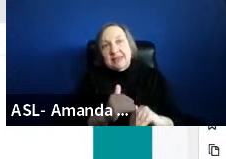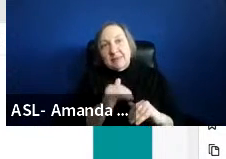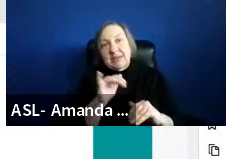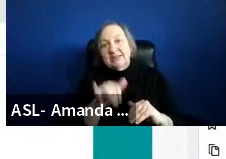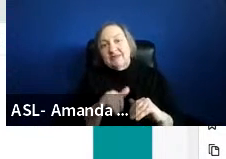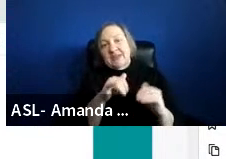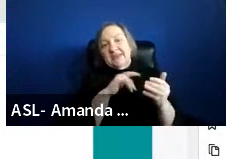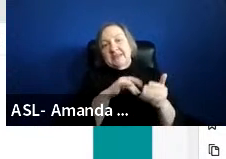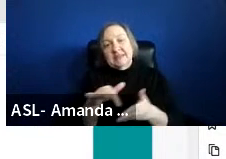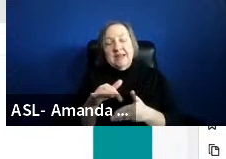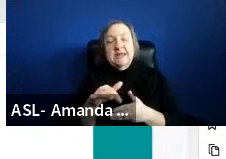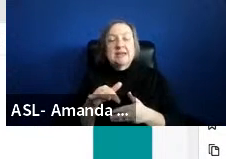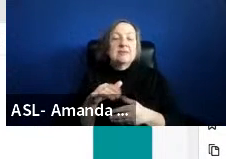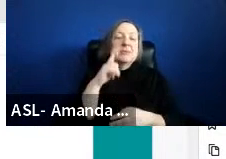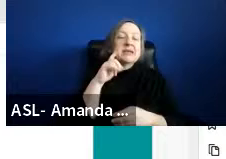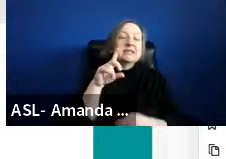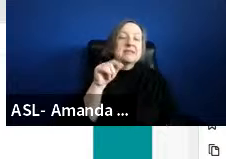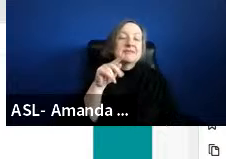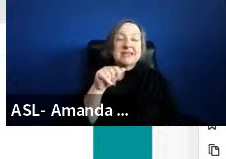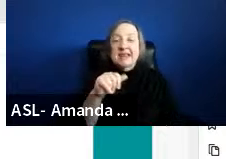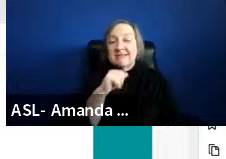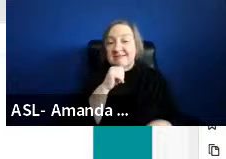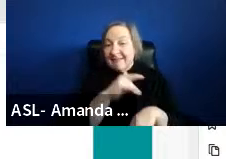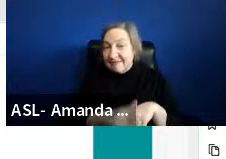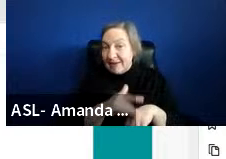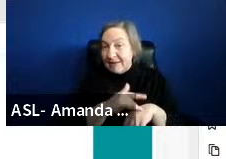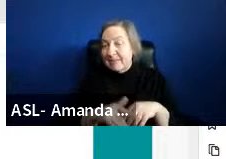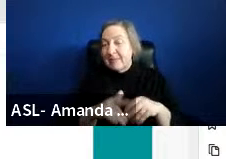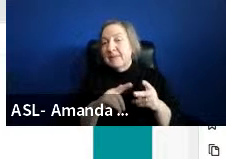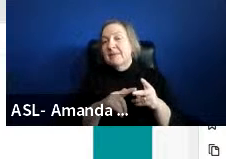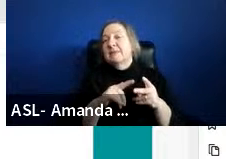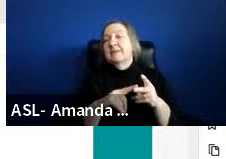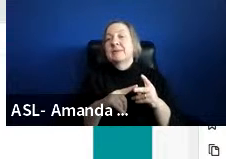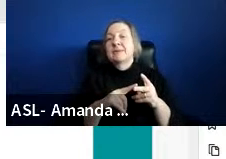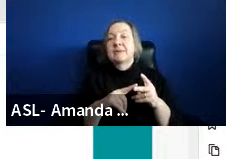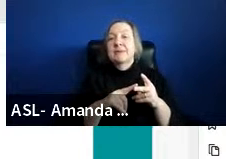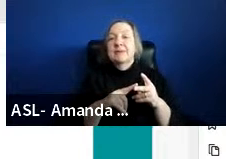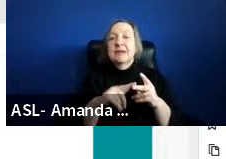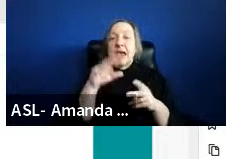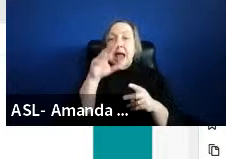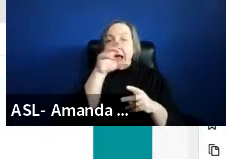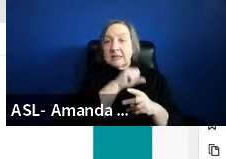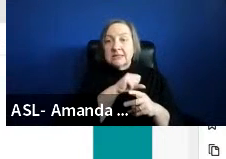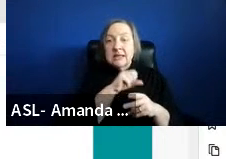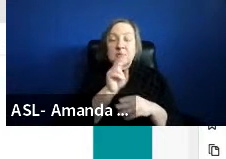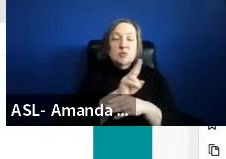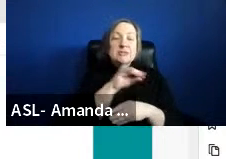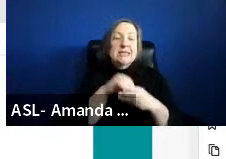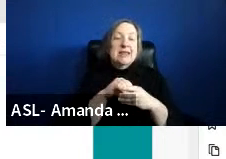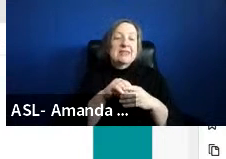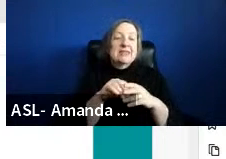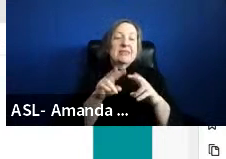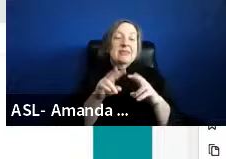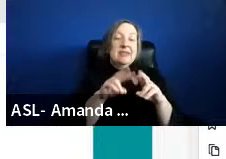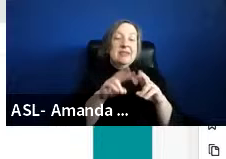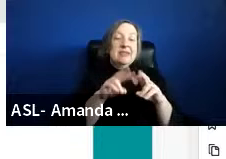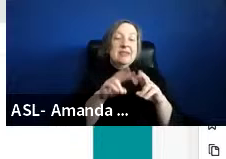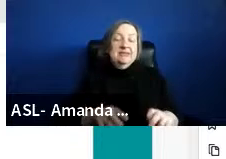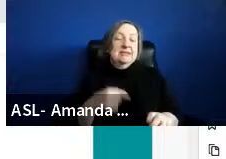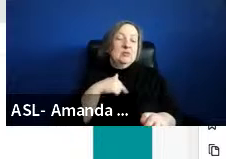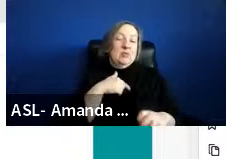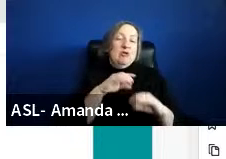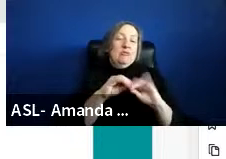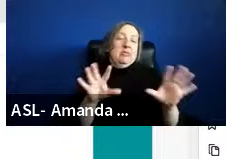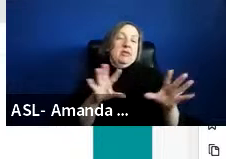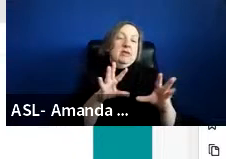study due to data availability, as well as assumptions used in the analysis that we're clear on in the